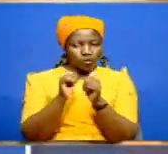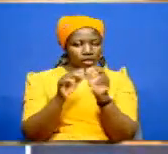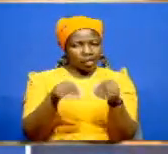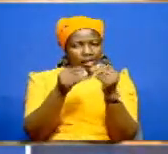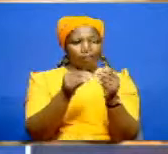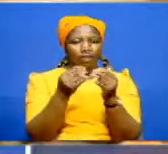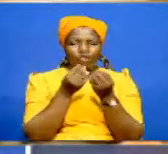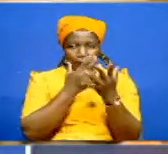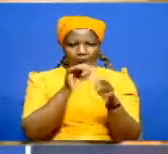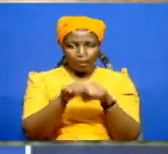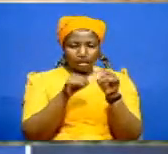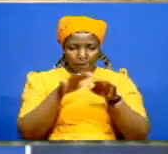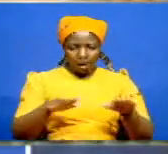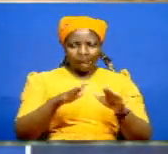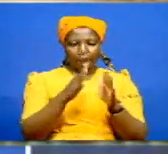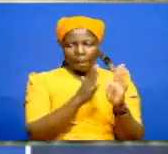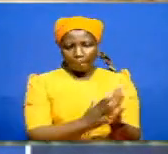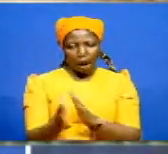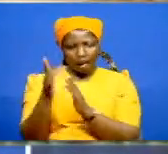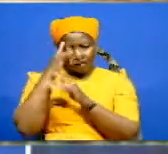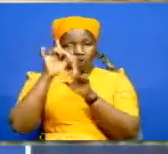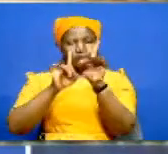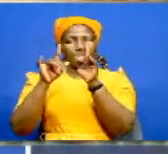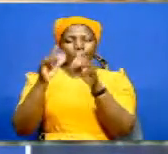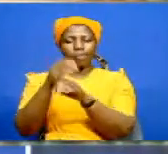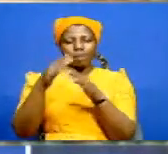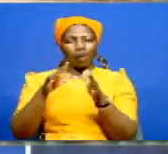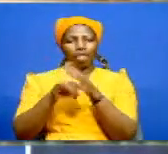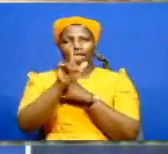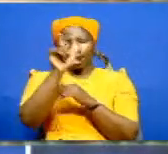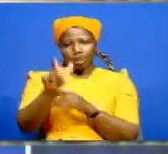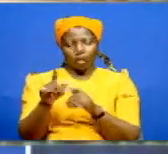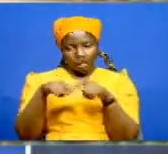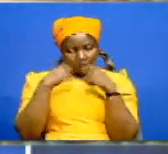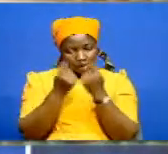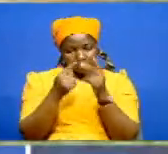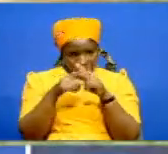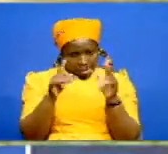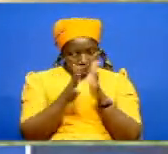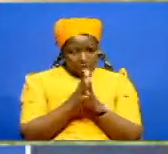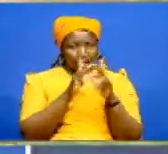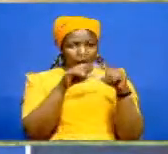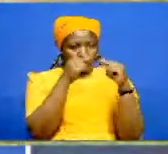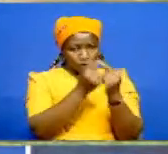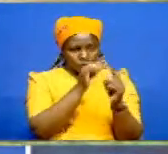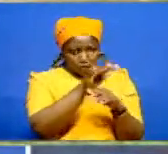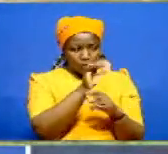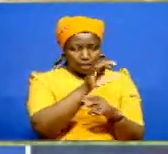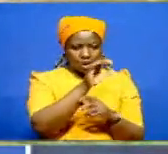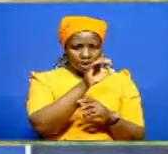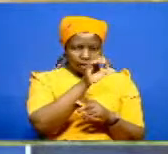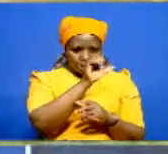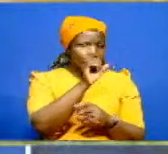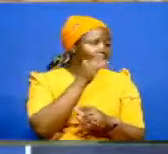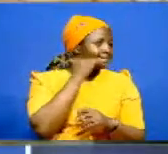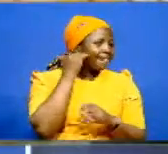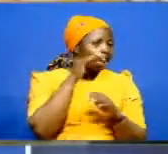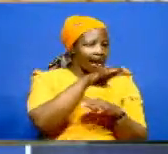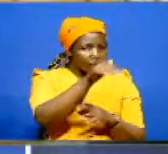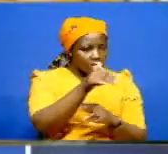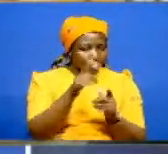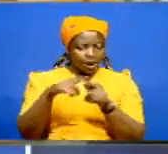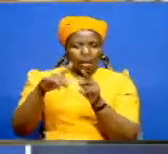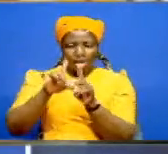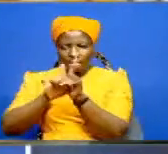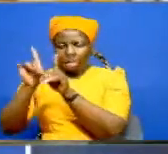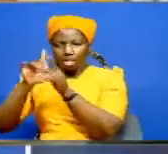marketing plans for tourism stakeholders in the region. The team started with a caravan from Siaya County, with its climax in